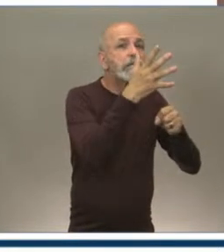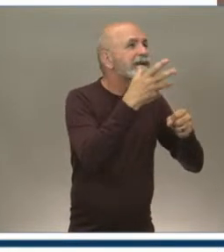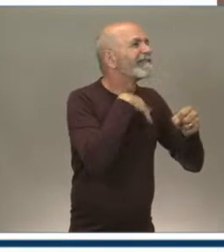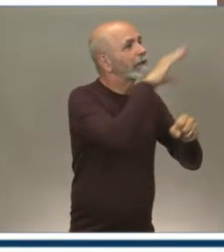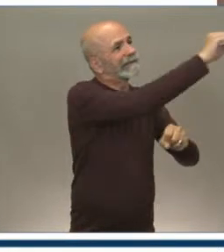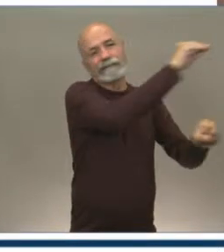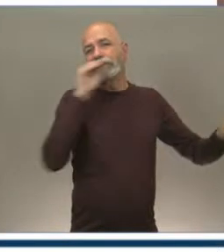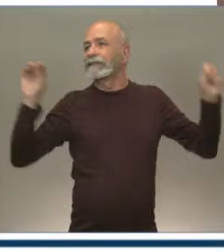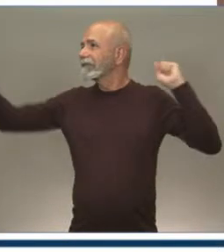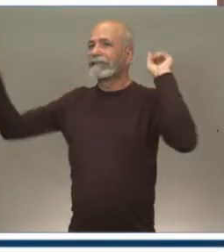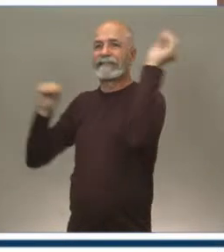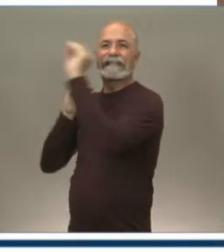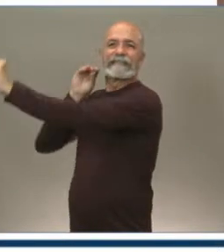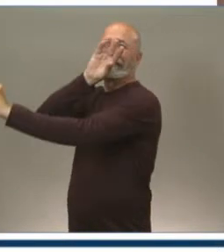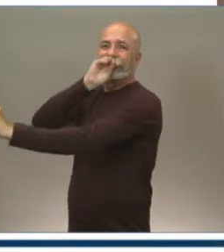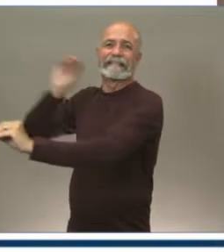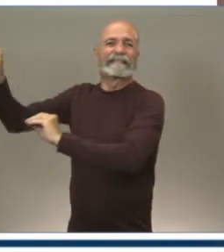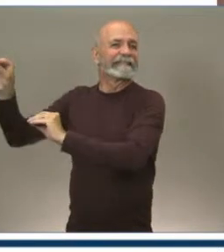be postponed.